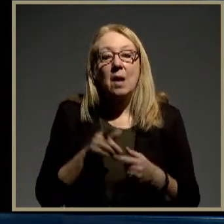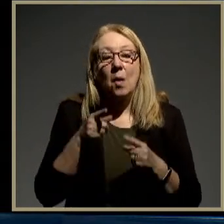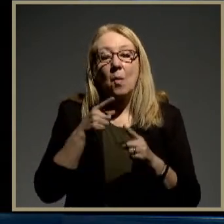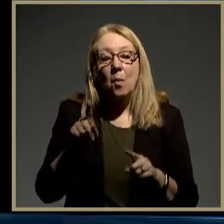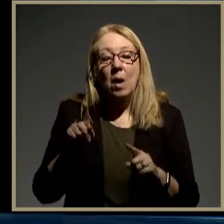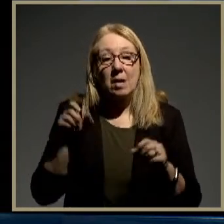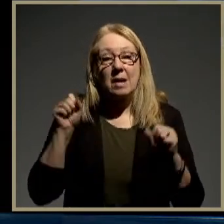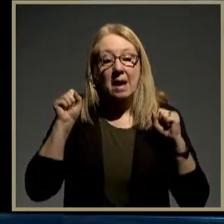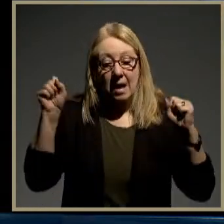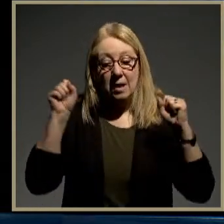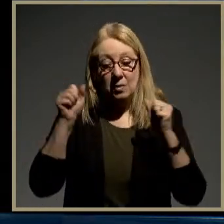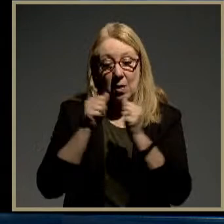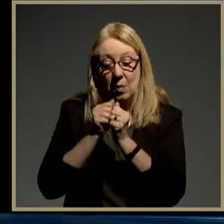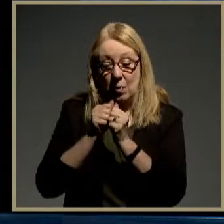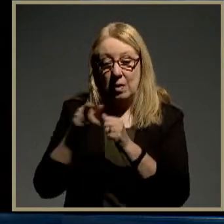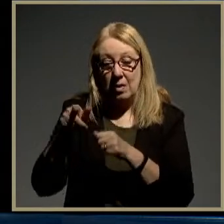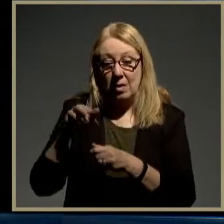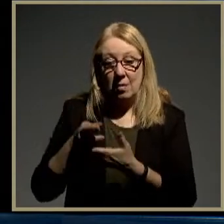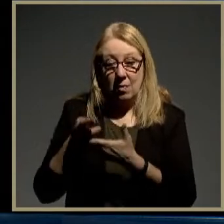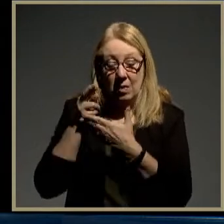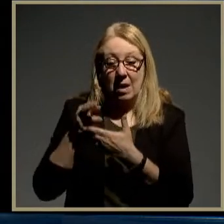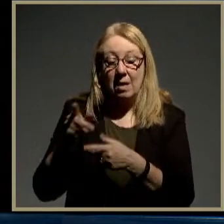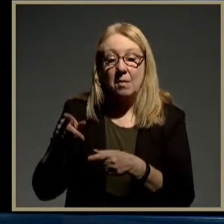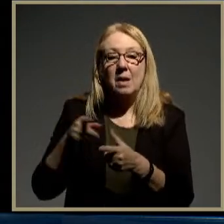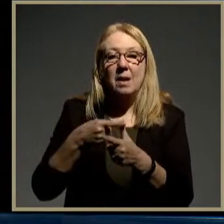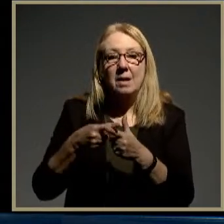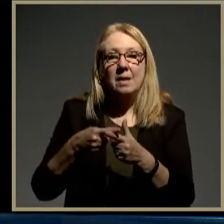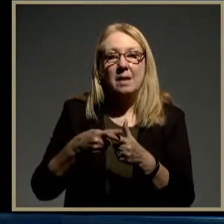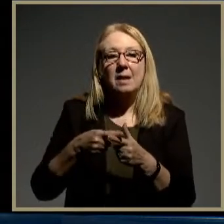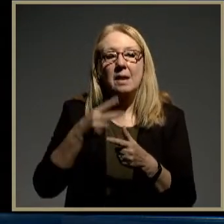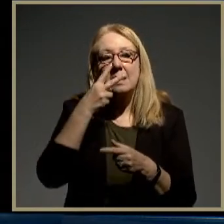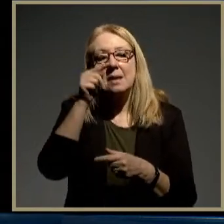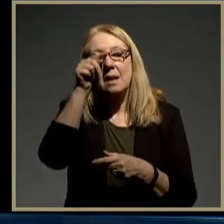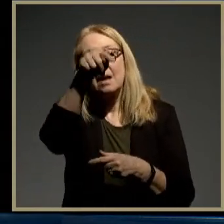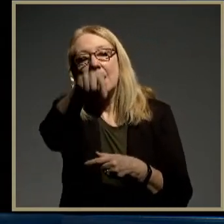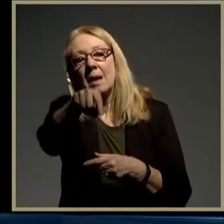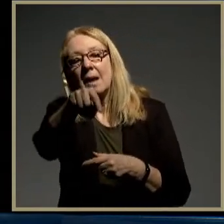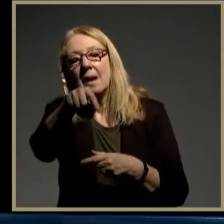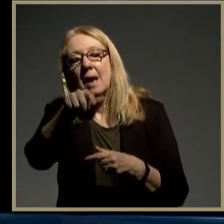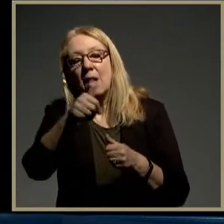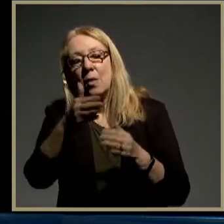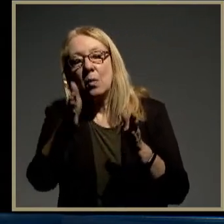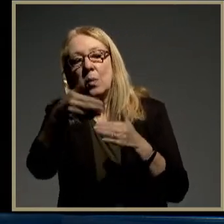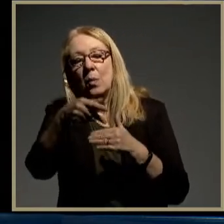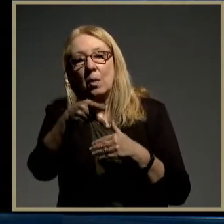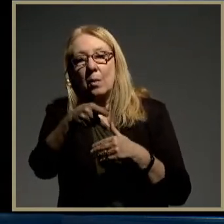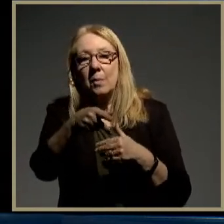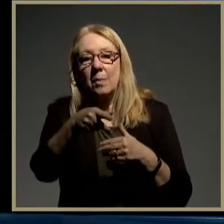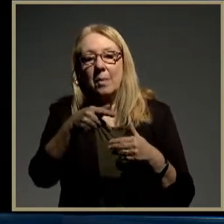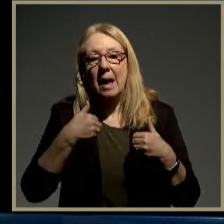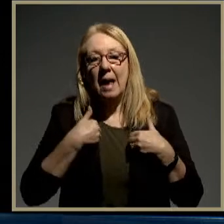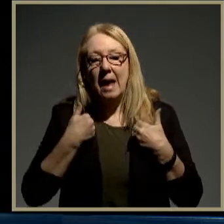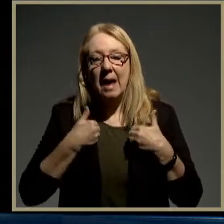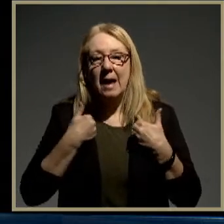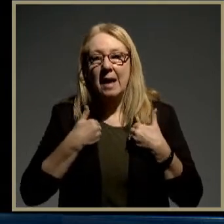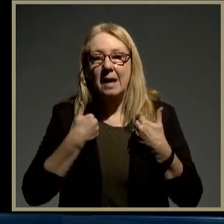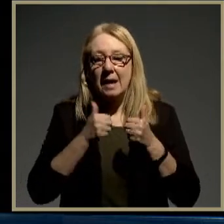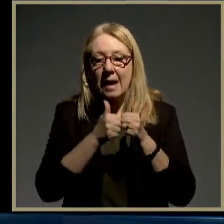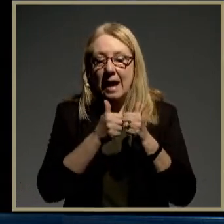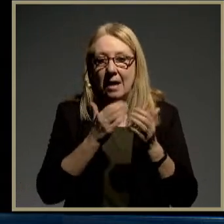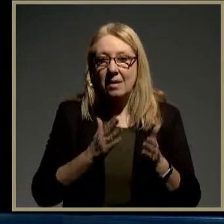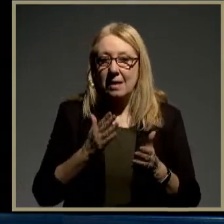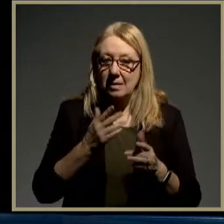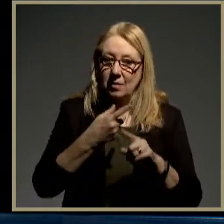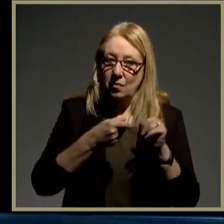you're rehabbing with Pat, you're looking out literally into the next room while young athletes,